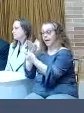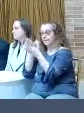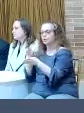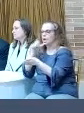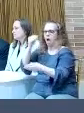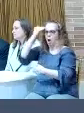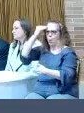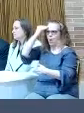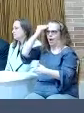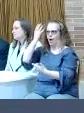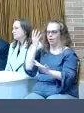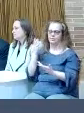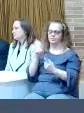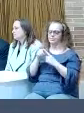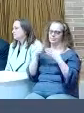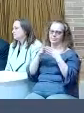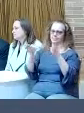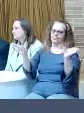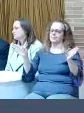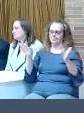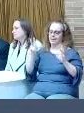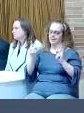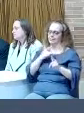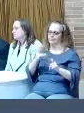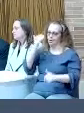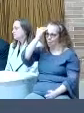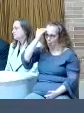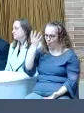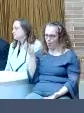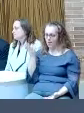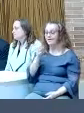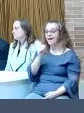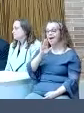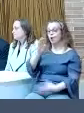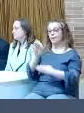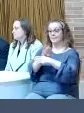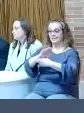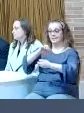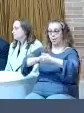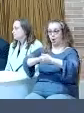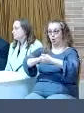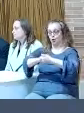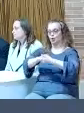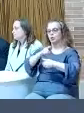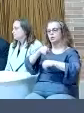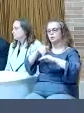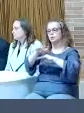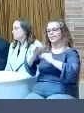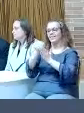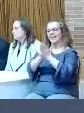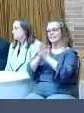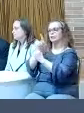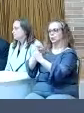tester despite widespread media coverage she also said her business partner Jean Gillan sent the